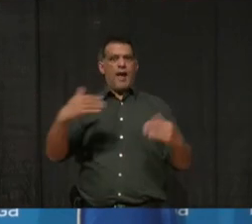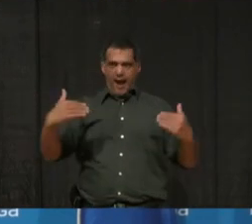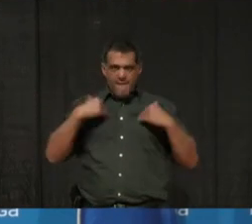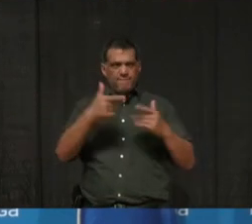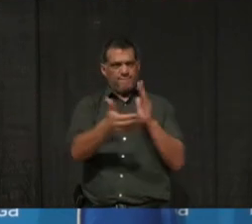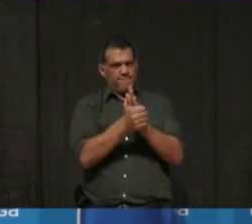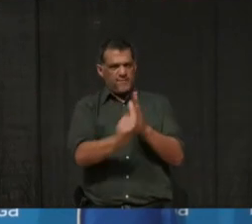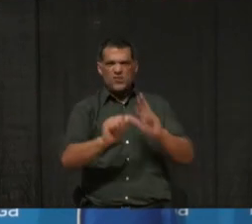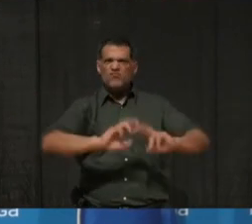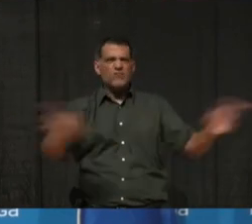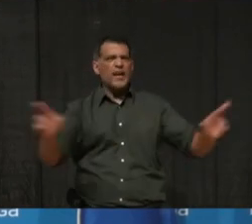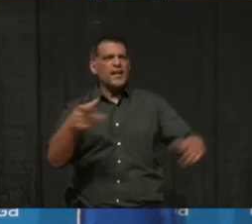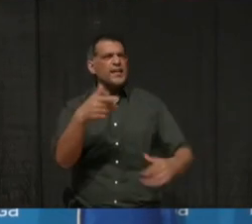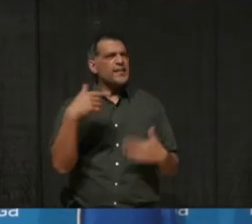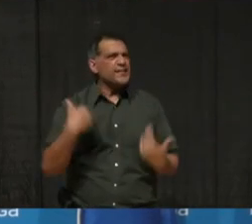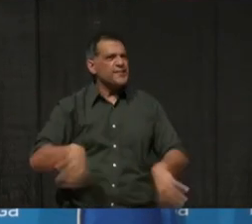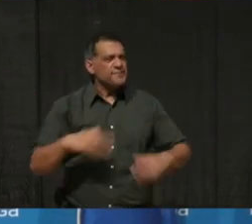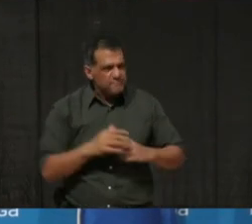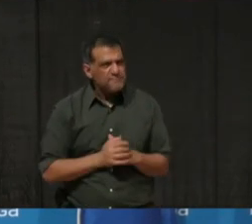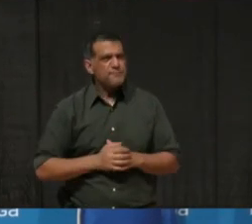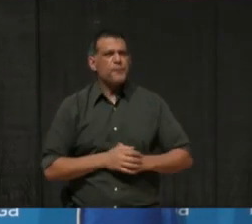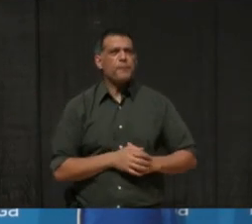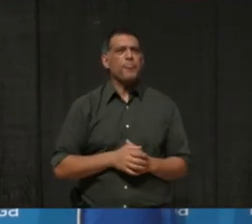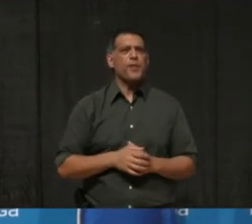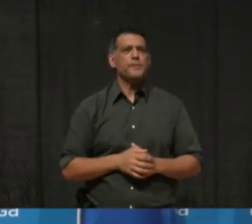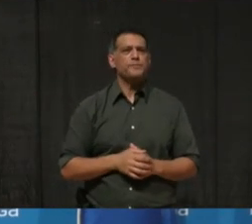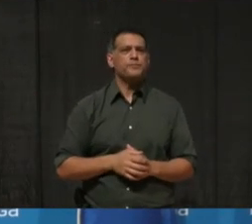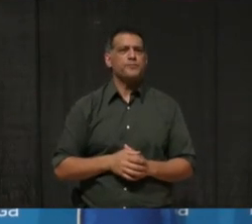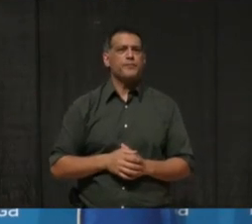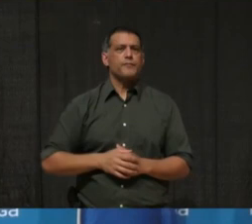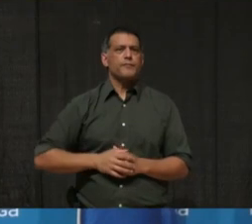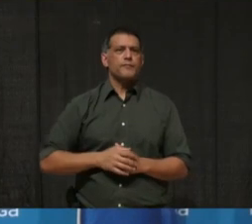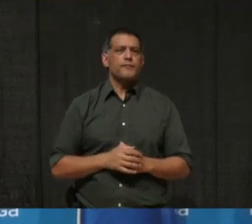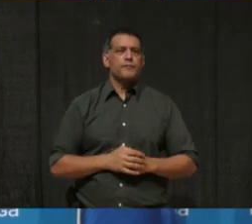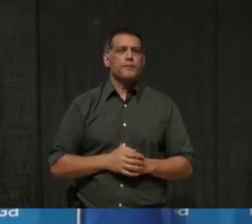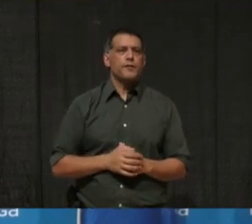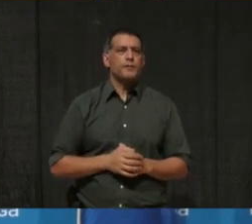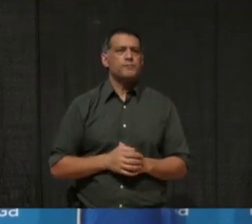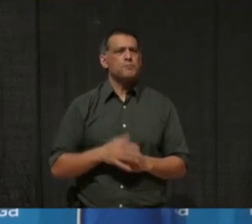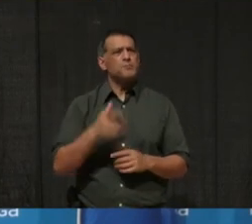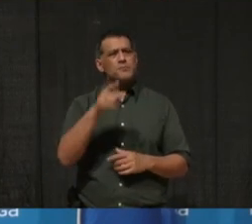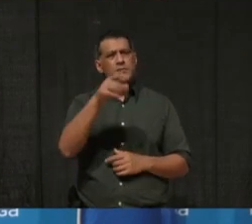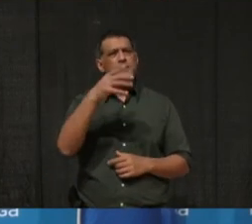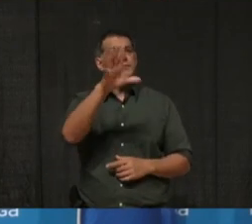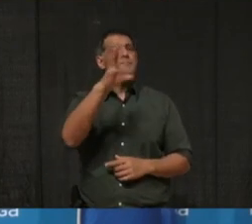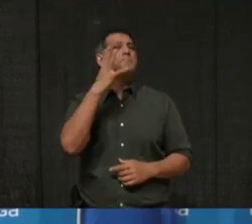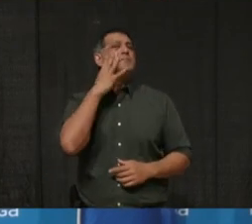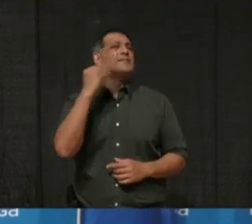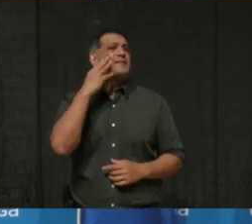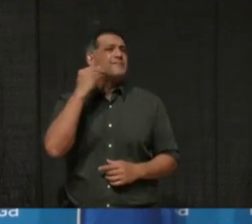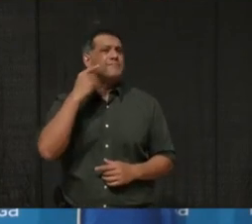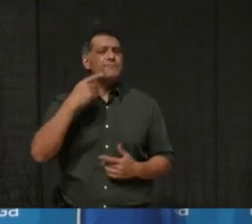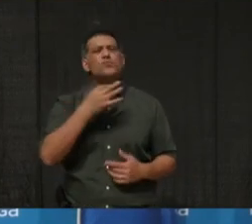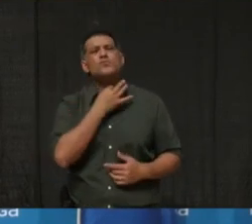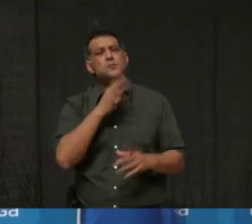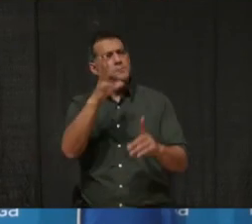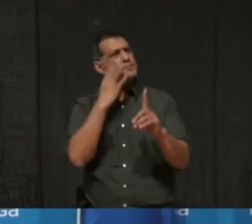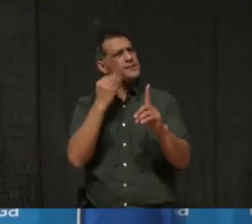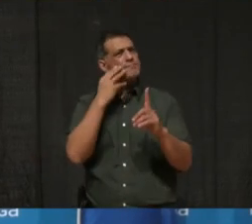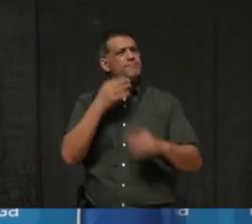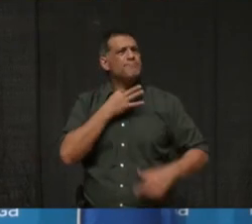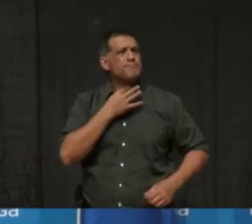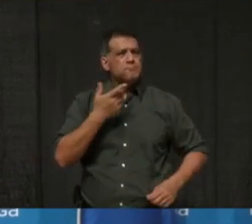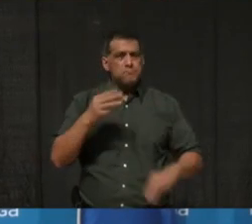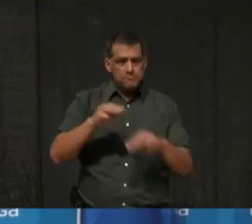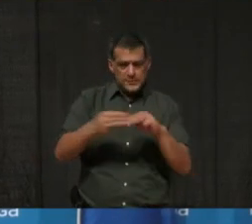background in academia and technical, what do you think we still lag here in Mississauga when it comes to